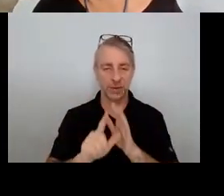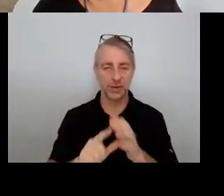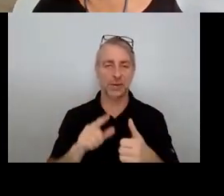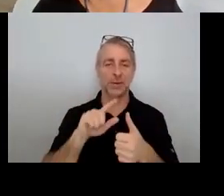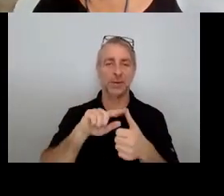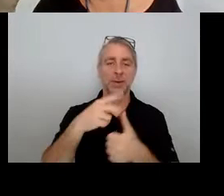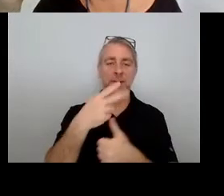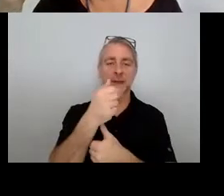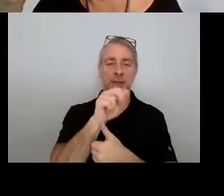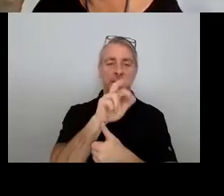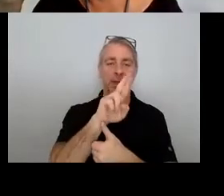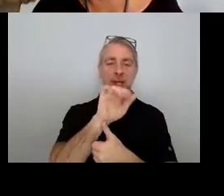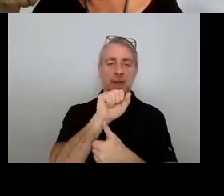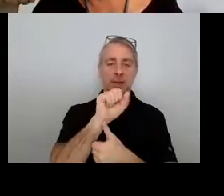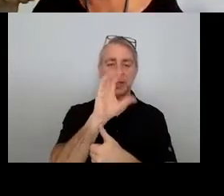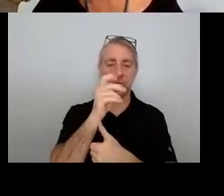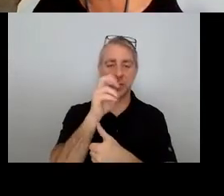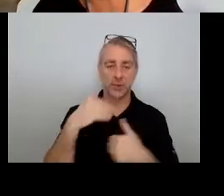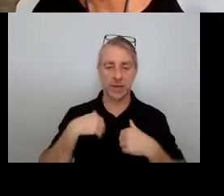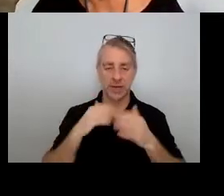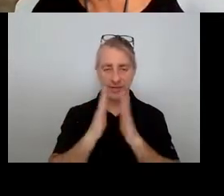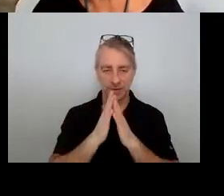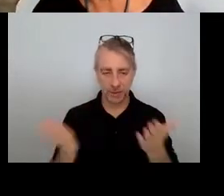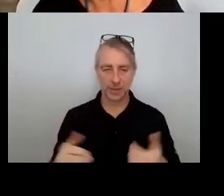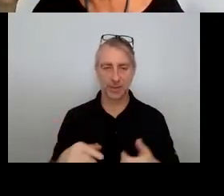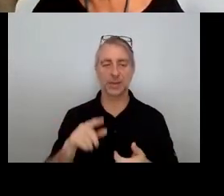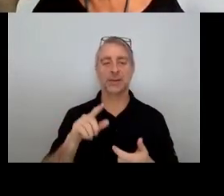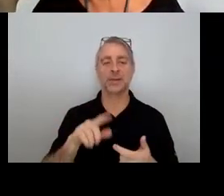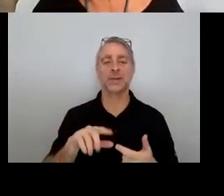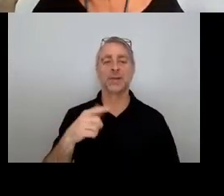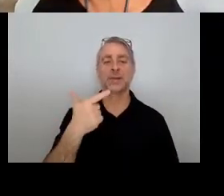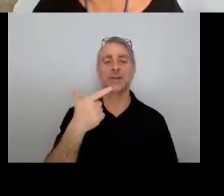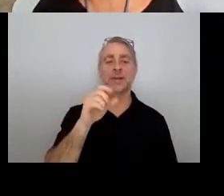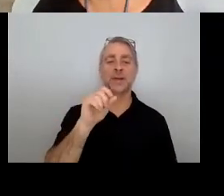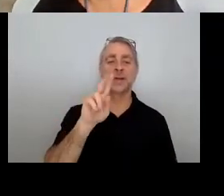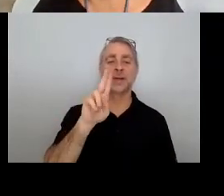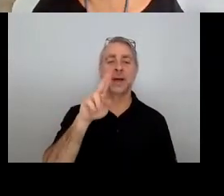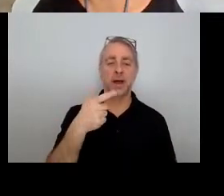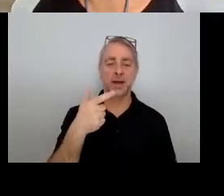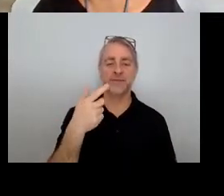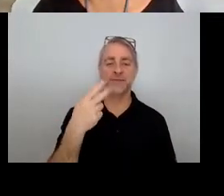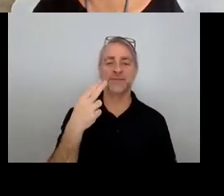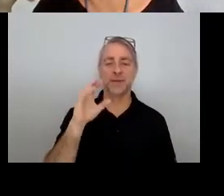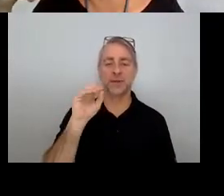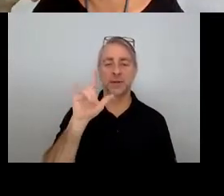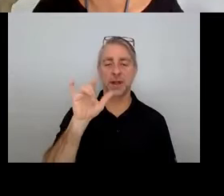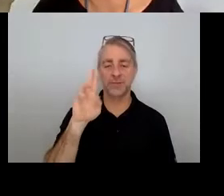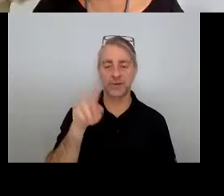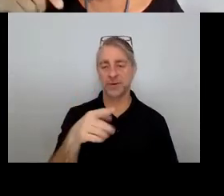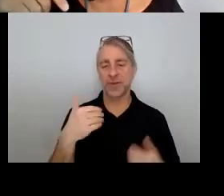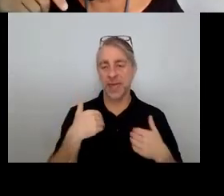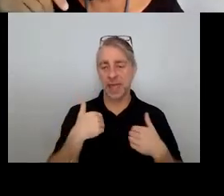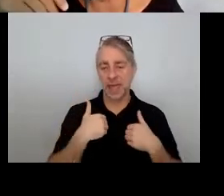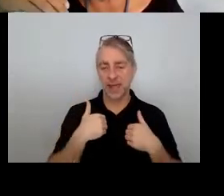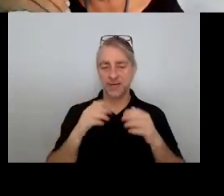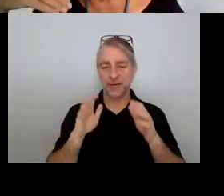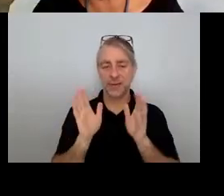David Goff, Sandy Oliver, and James Thomas that is an introduction to systematic review, and